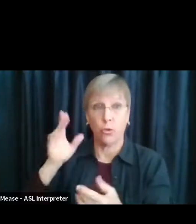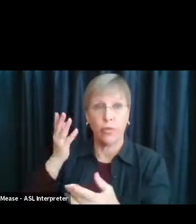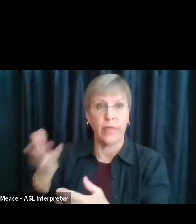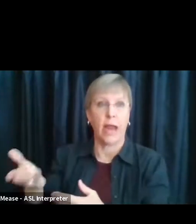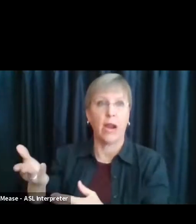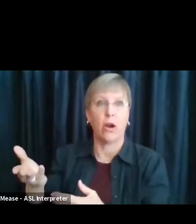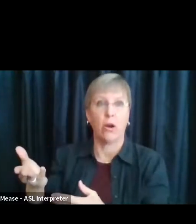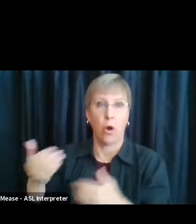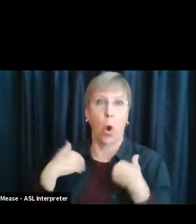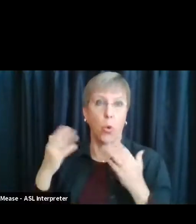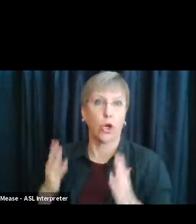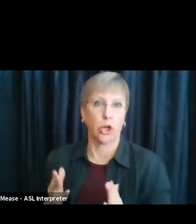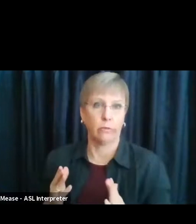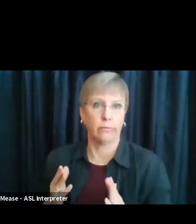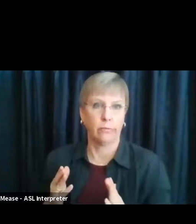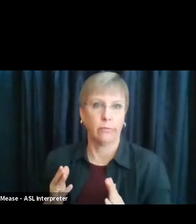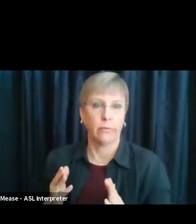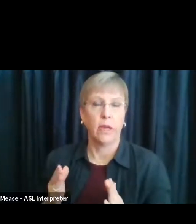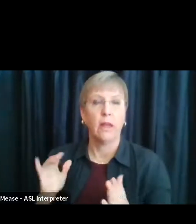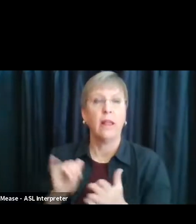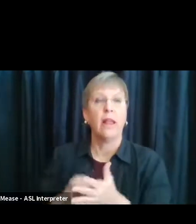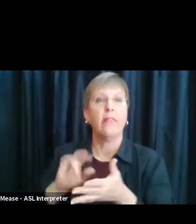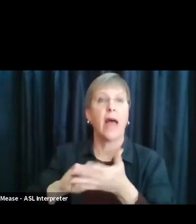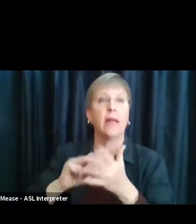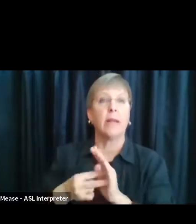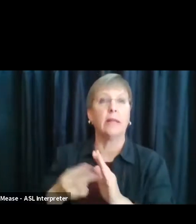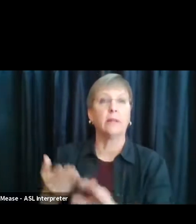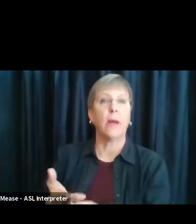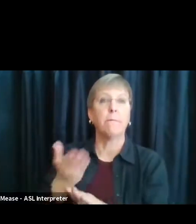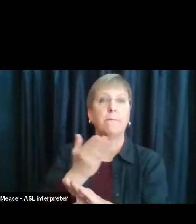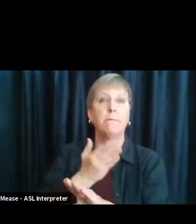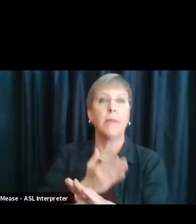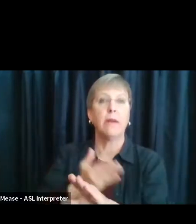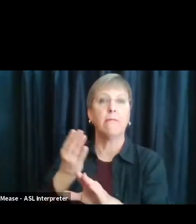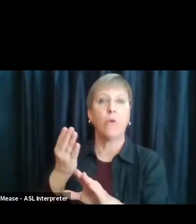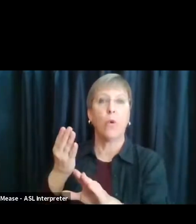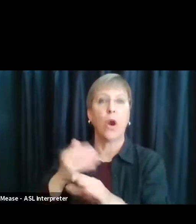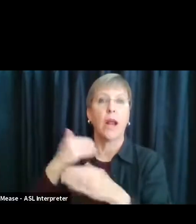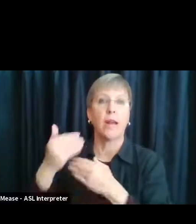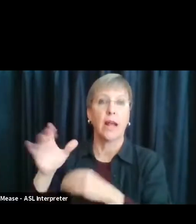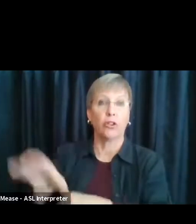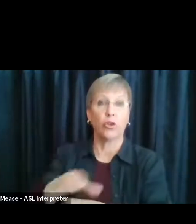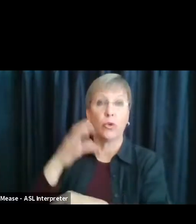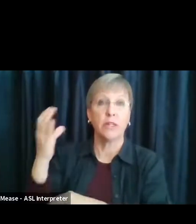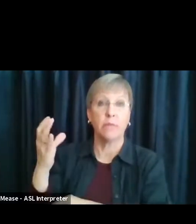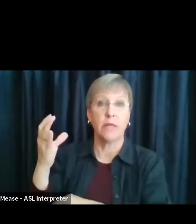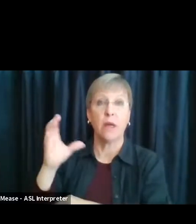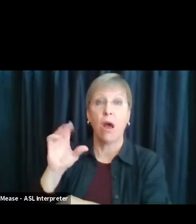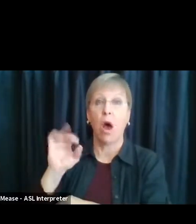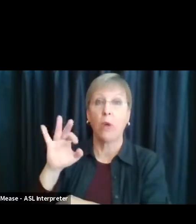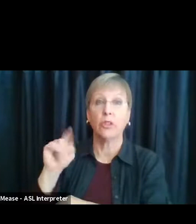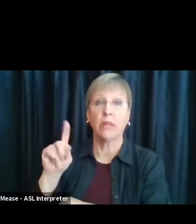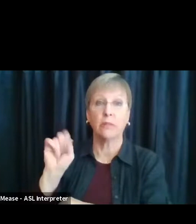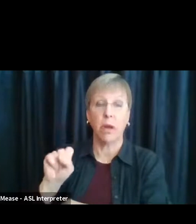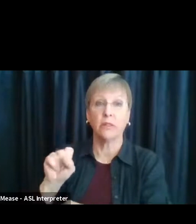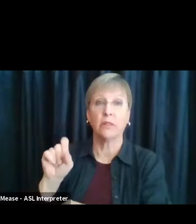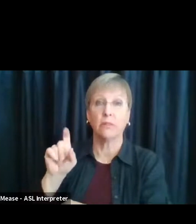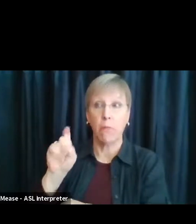their owner. So that means before next Christmas, the objects must come back to